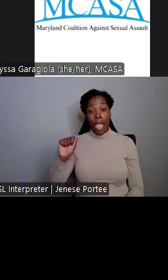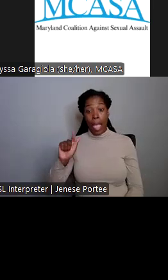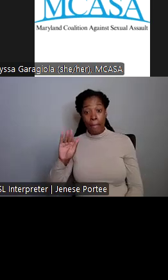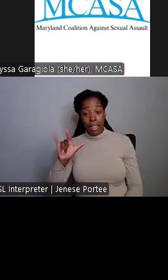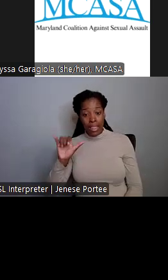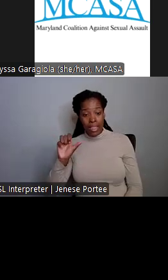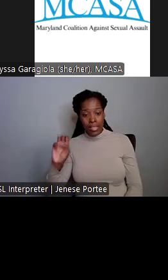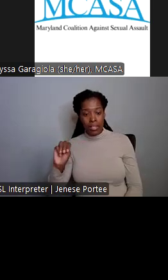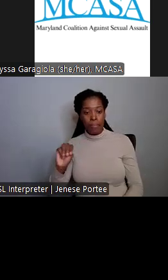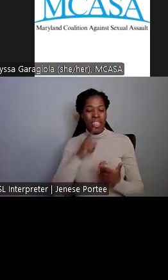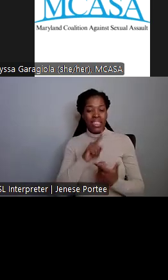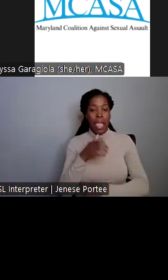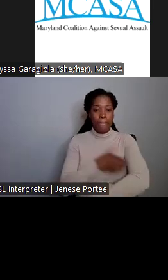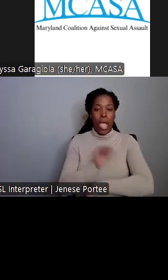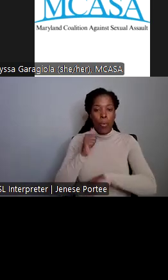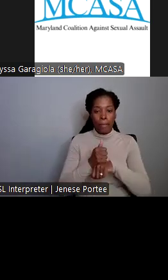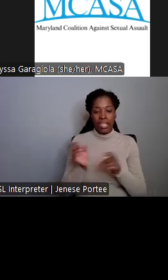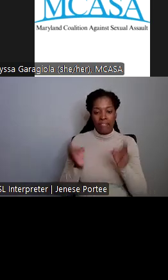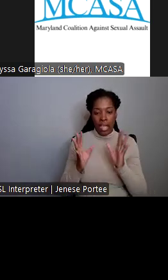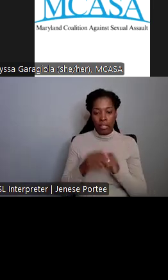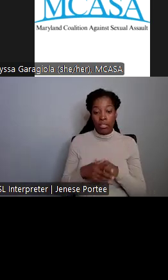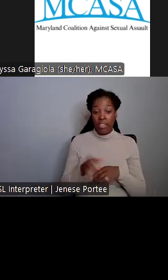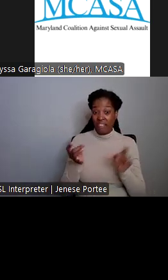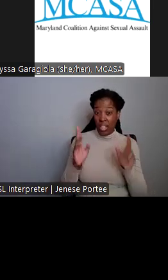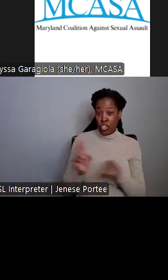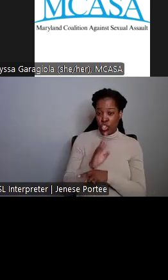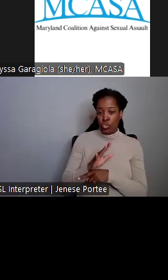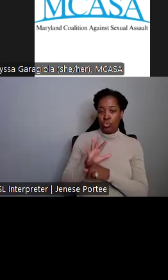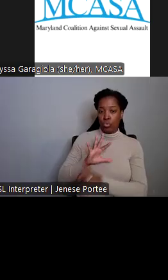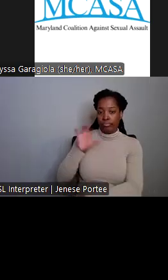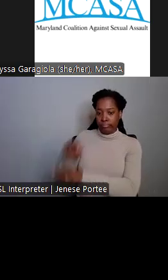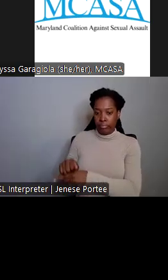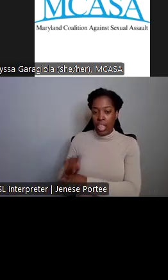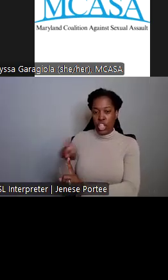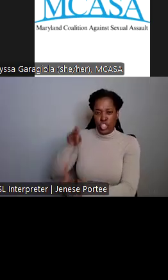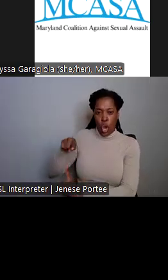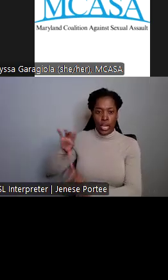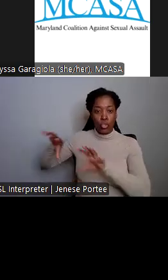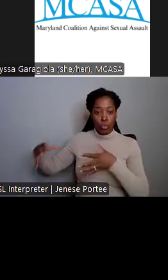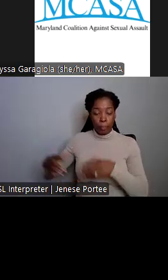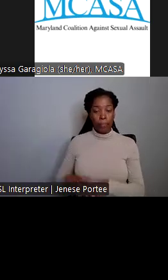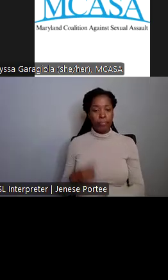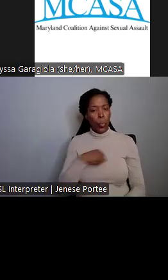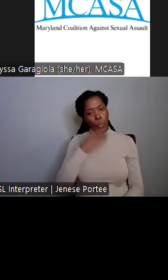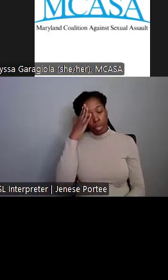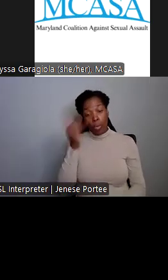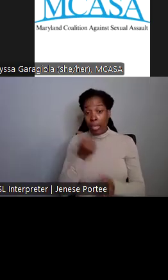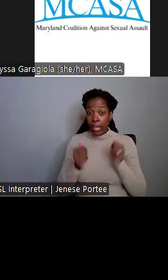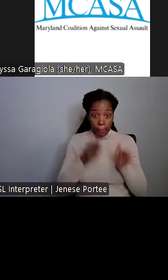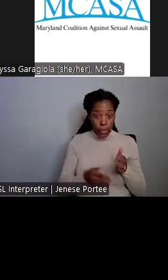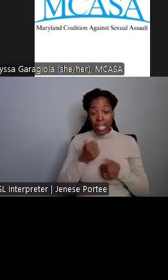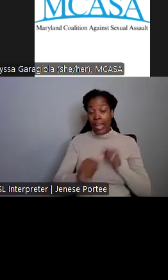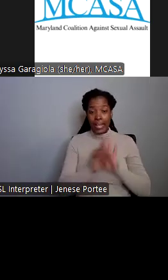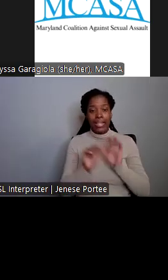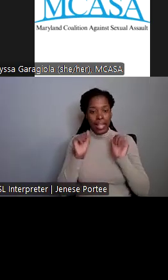the targeted group. We know that anyone of any identity can be victimized by sexual violence, but